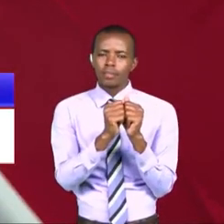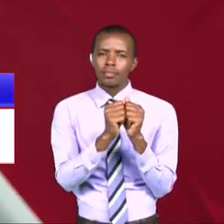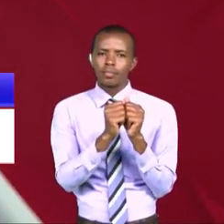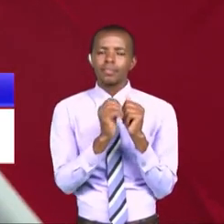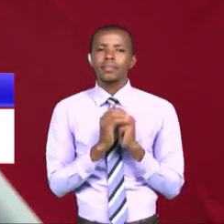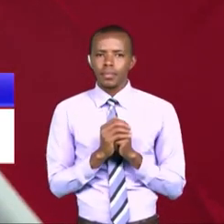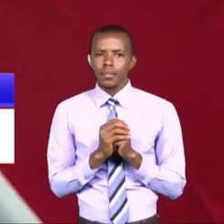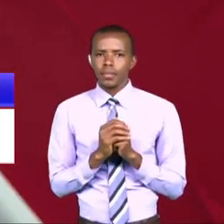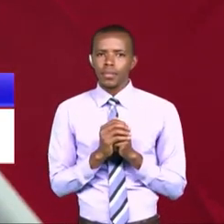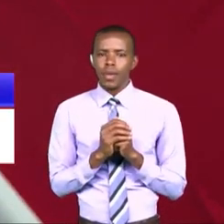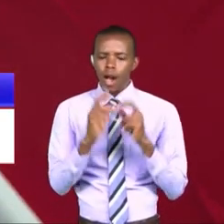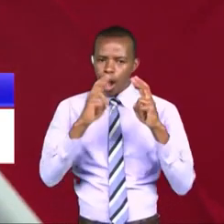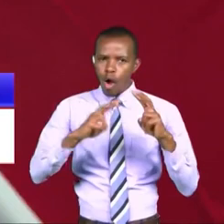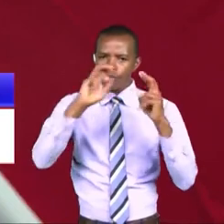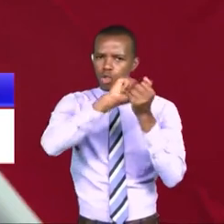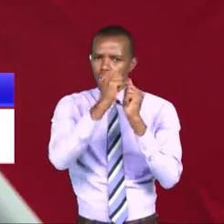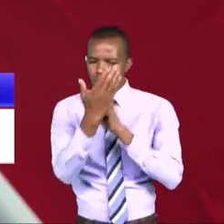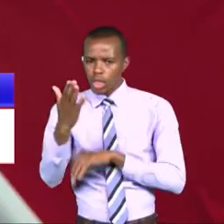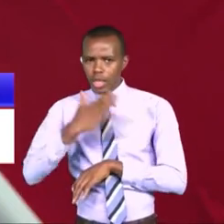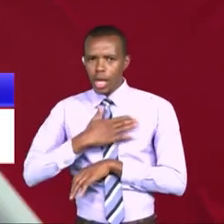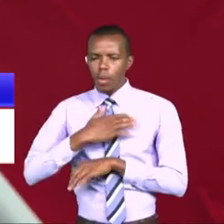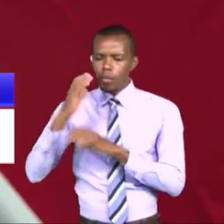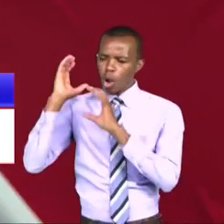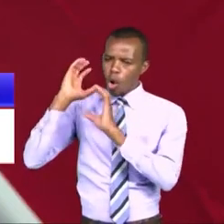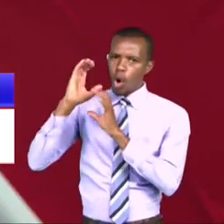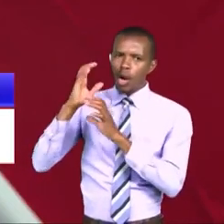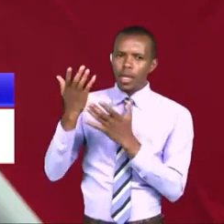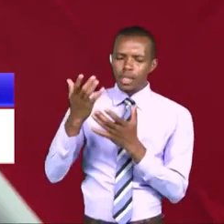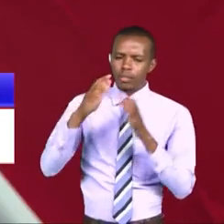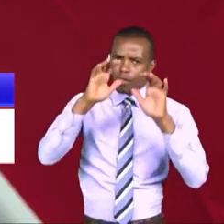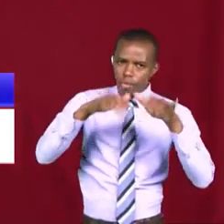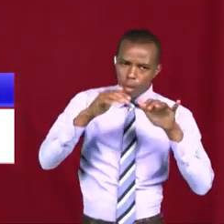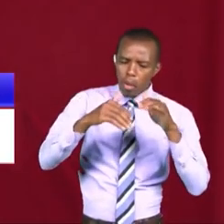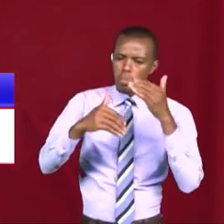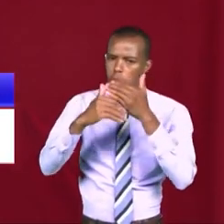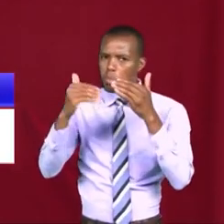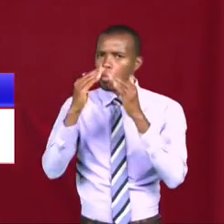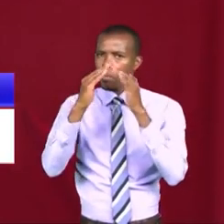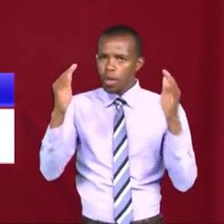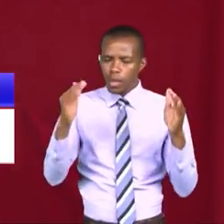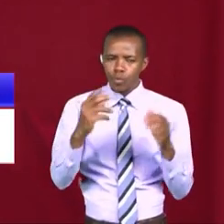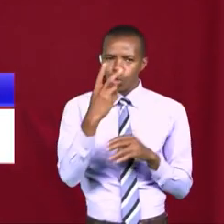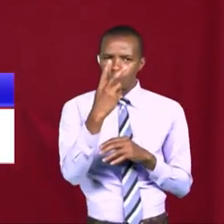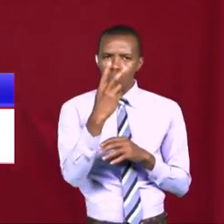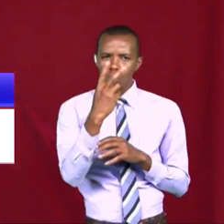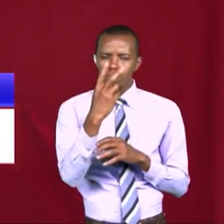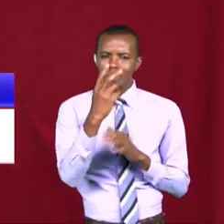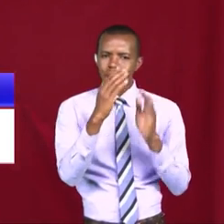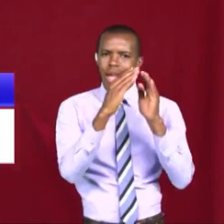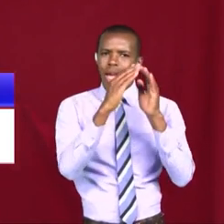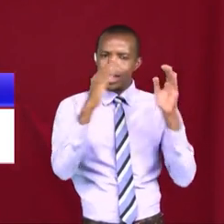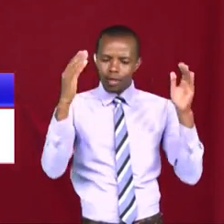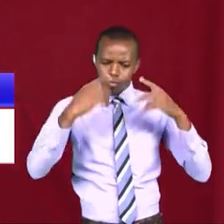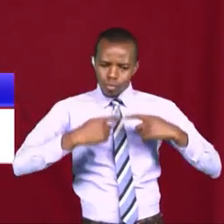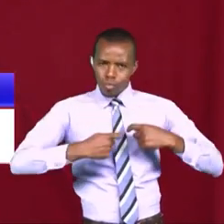music, value chains of our products, e.g. coconut farming, horticulture, and building large industries. Agreed on two major things to implement